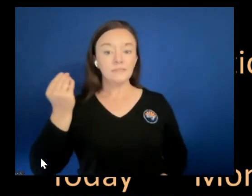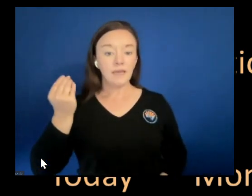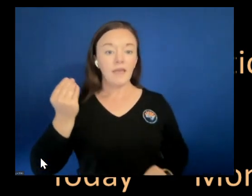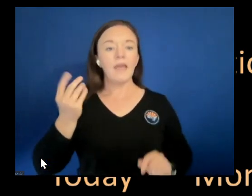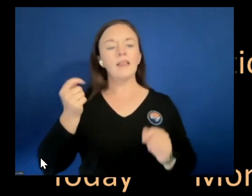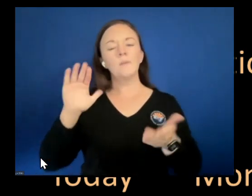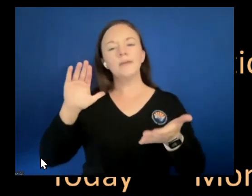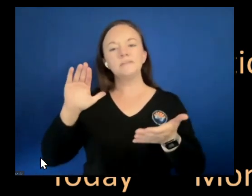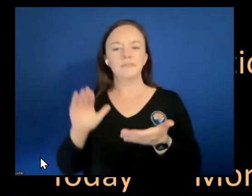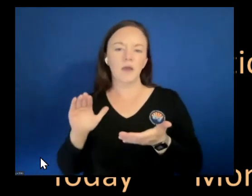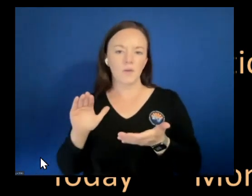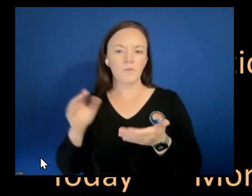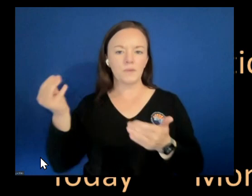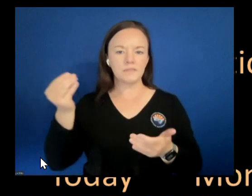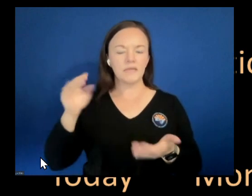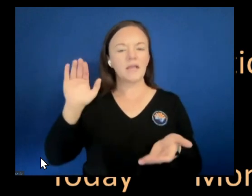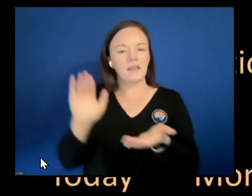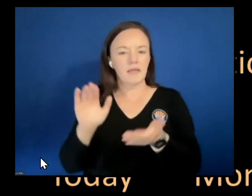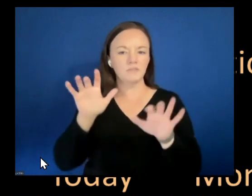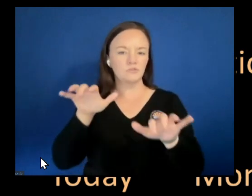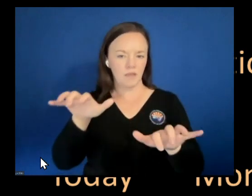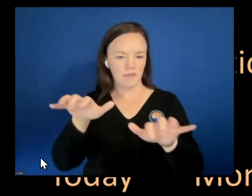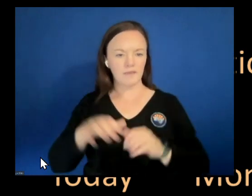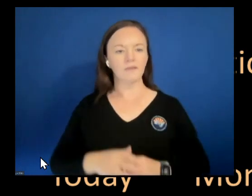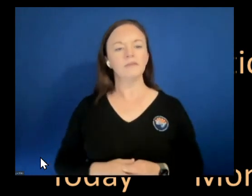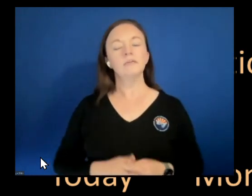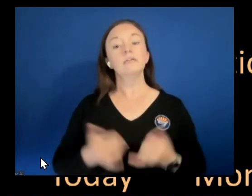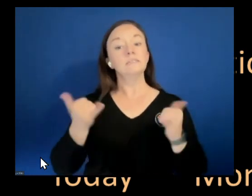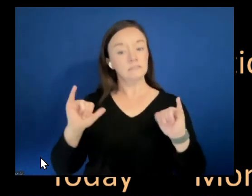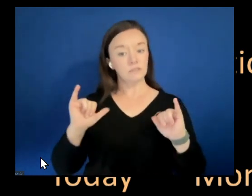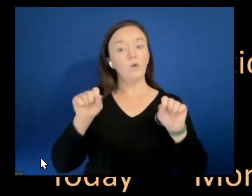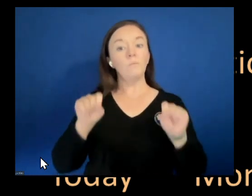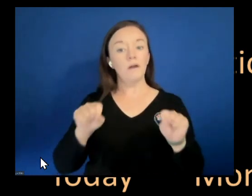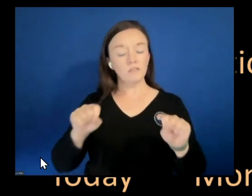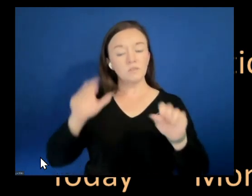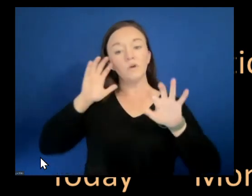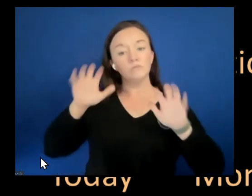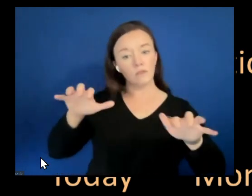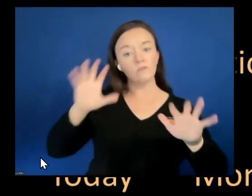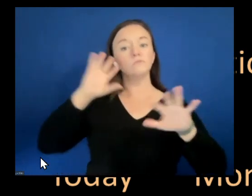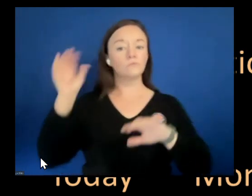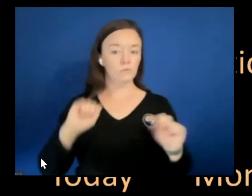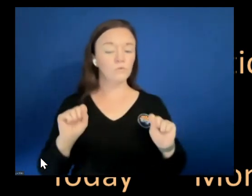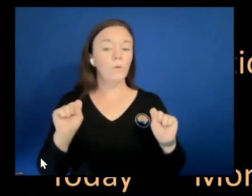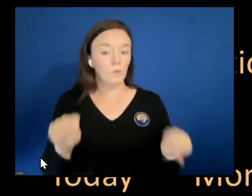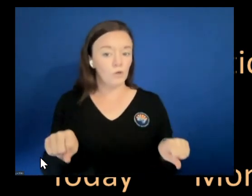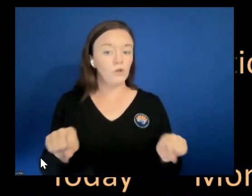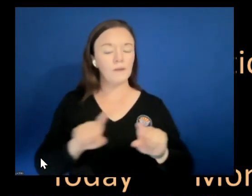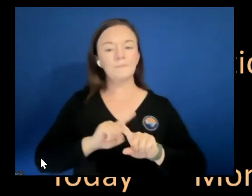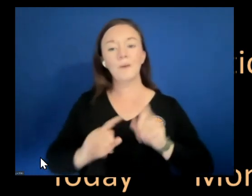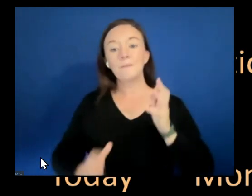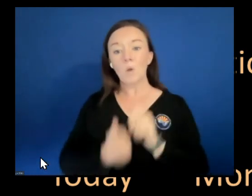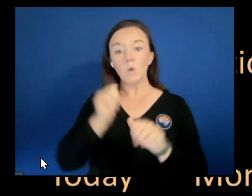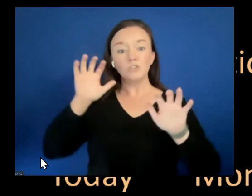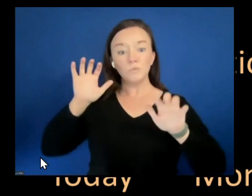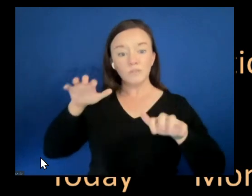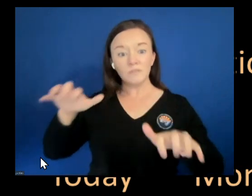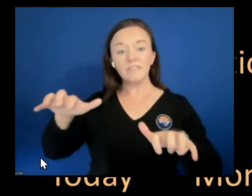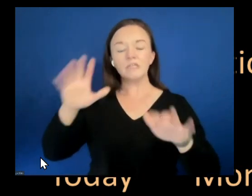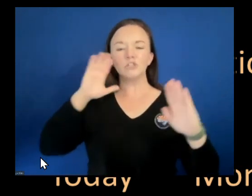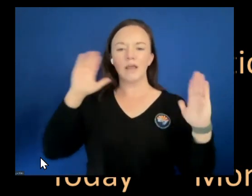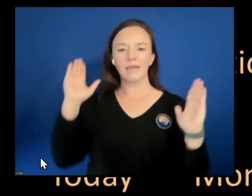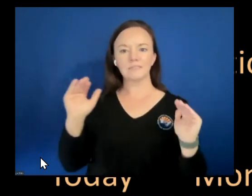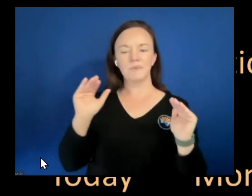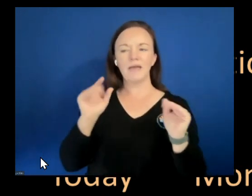day coming into Monday. We still have a chance of seeing some showers and thunderstorms, but most of the precipitation is actually expected to stay a